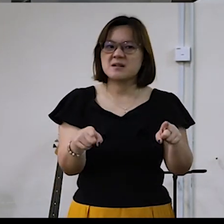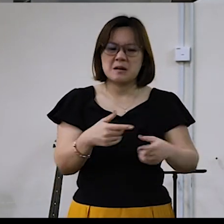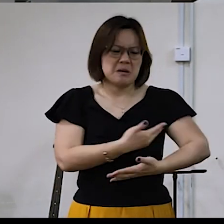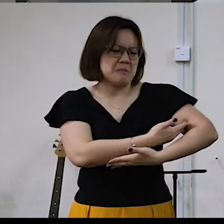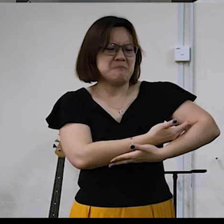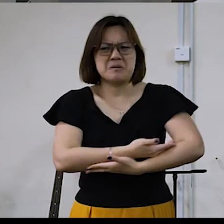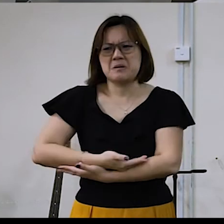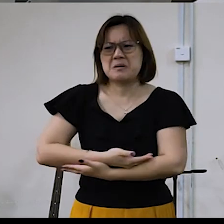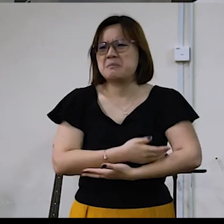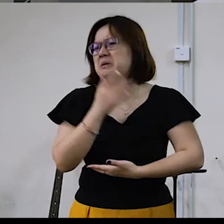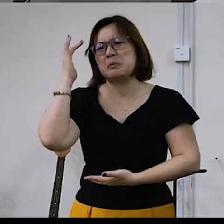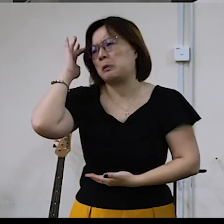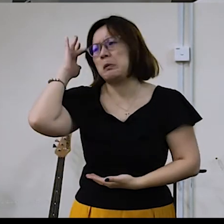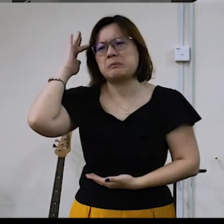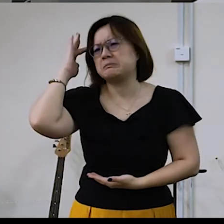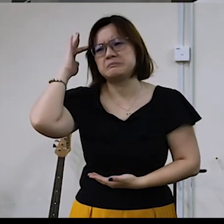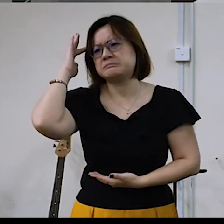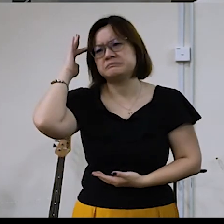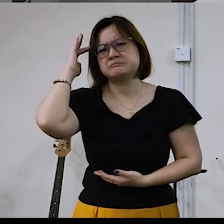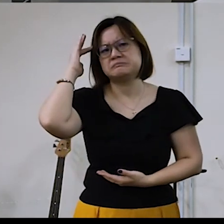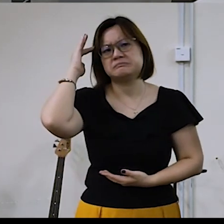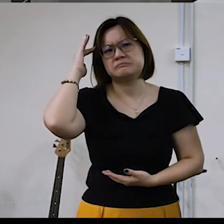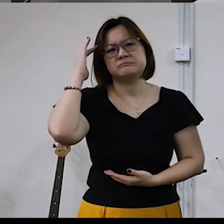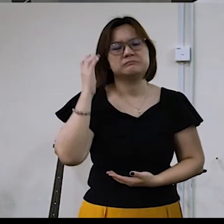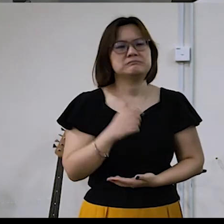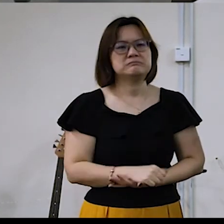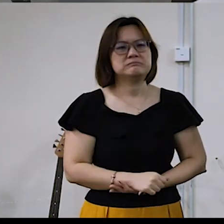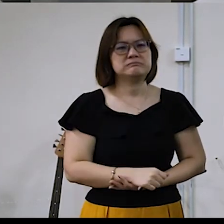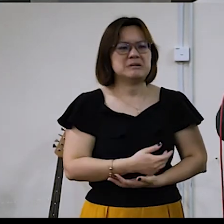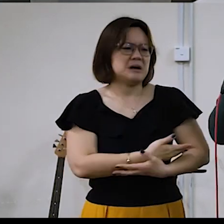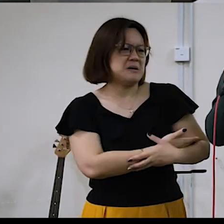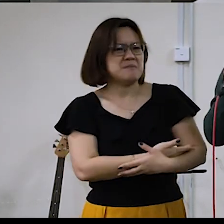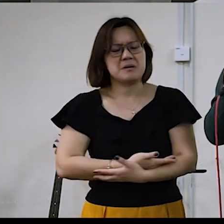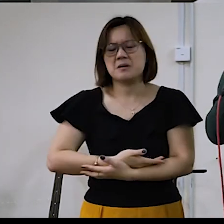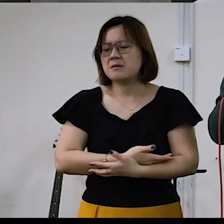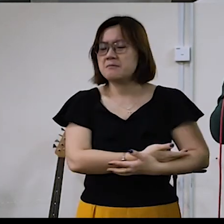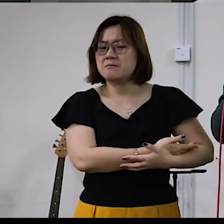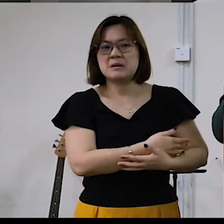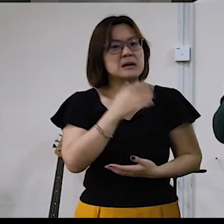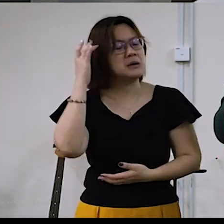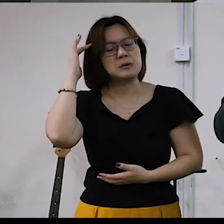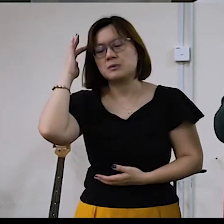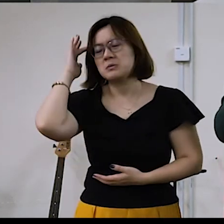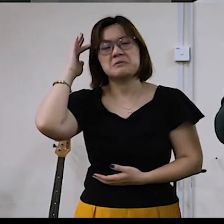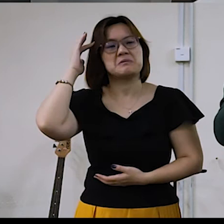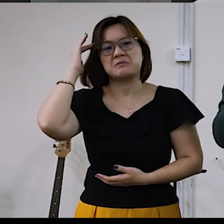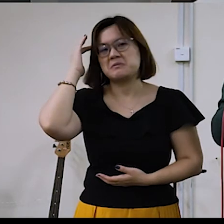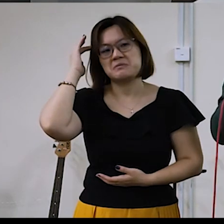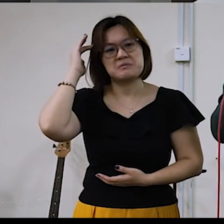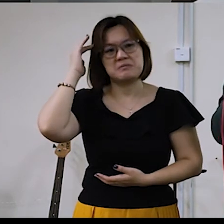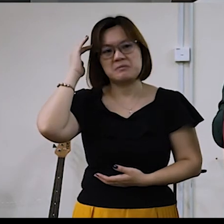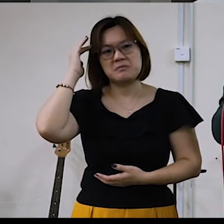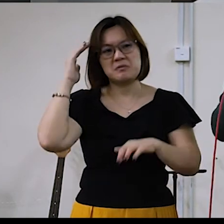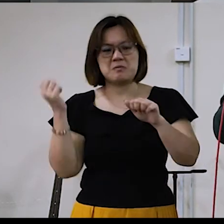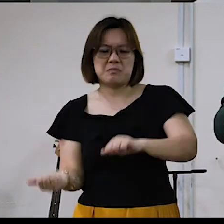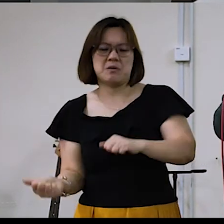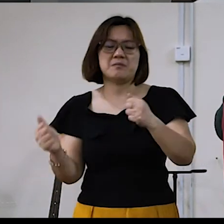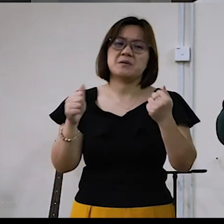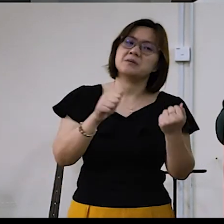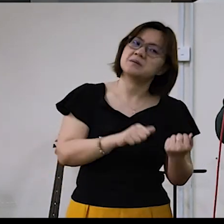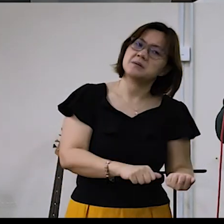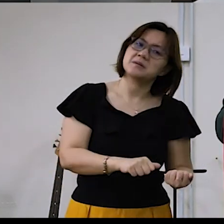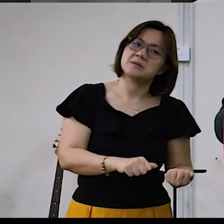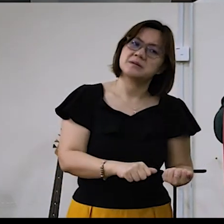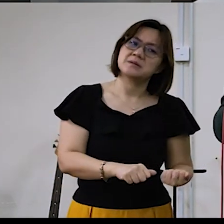Cannot. So it doesn't count. The baby has been baptized, praise the Lord, hallelujah, but that baby didn't cut